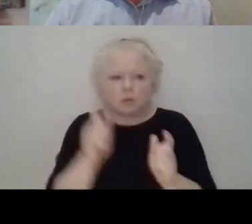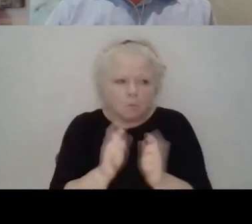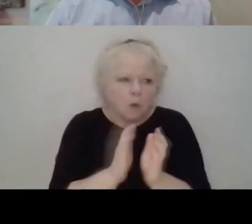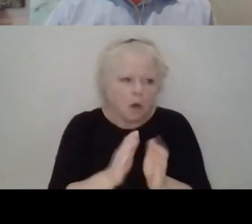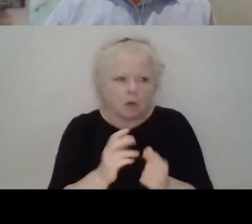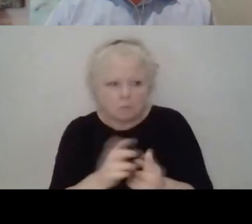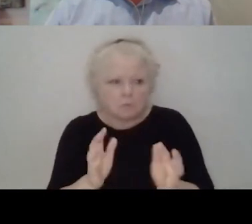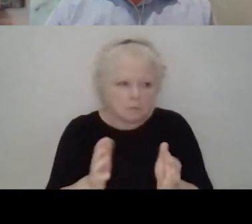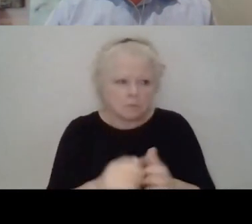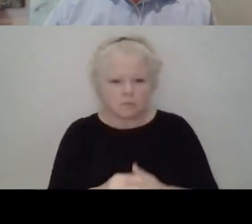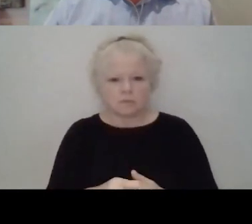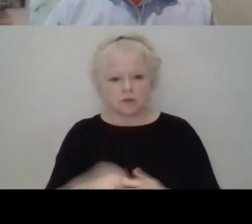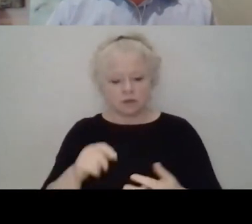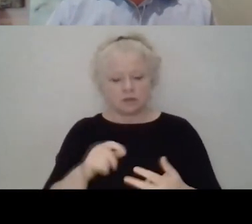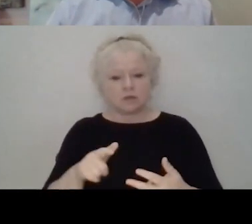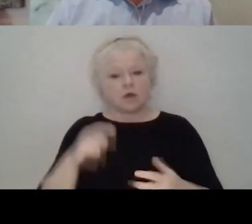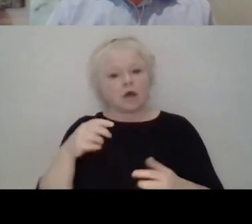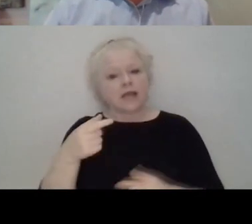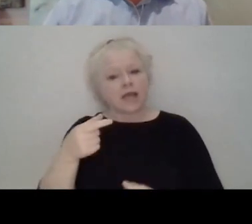think like a gardener.